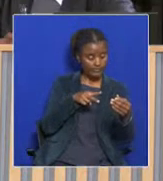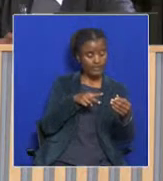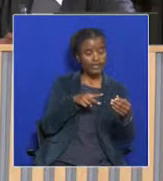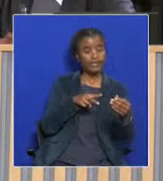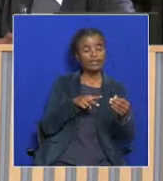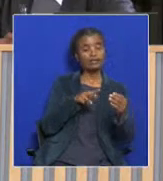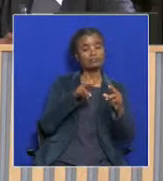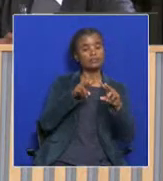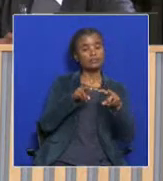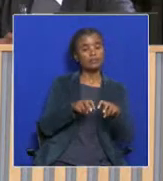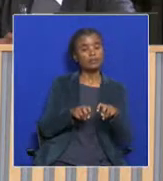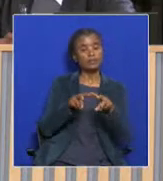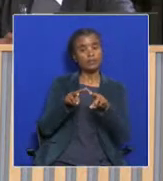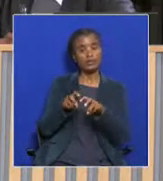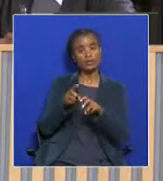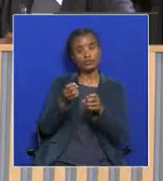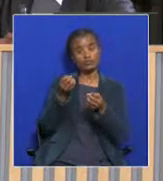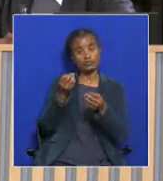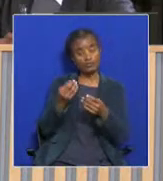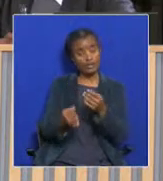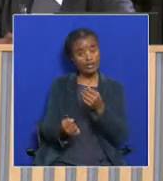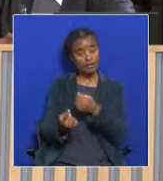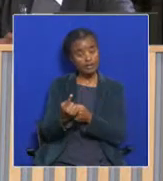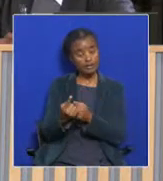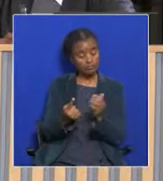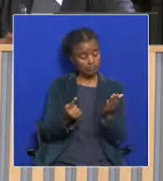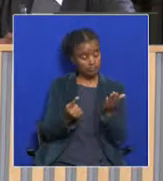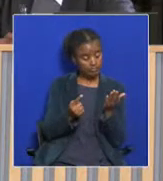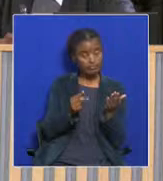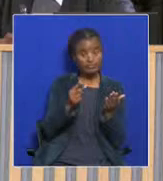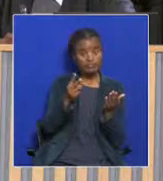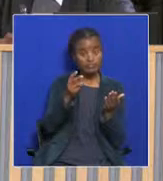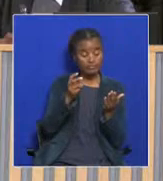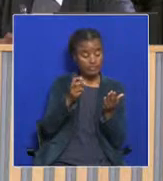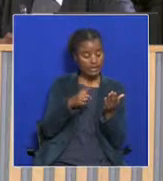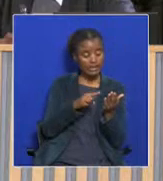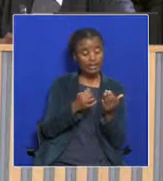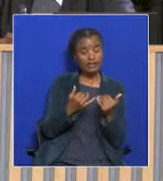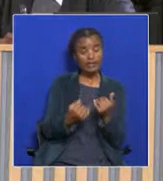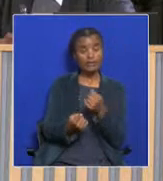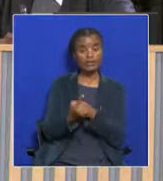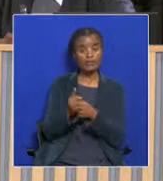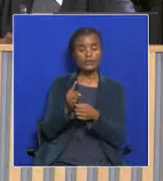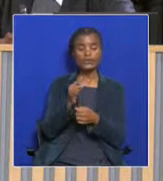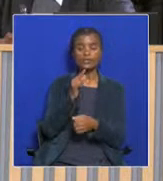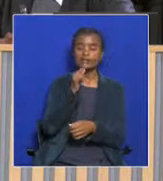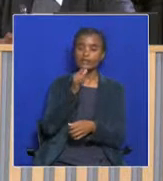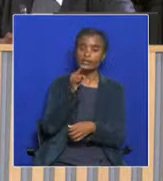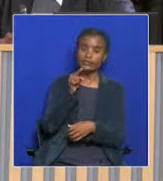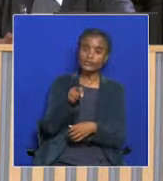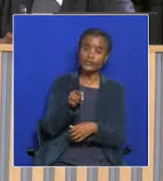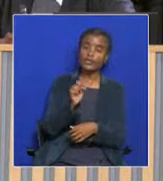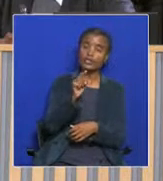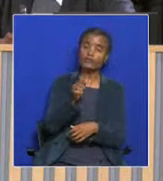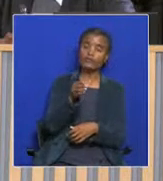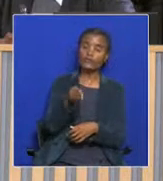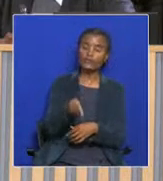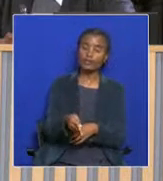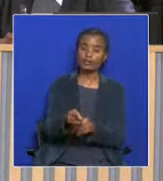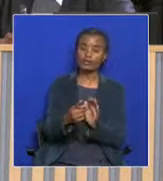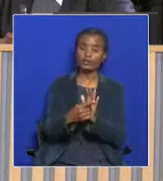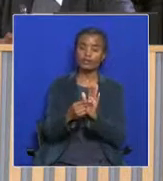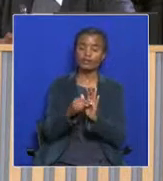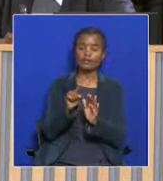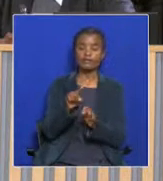happened. And all that is happening now is to say to you, but if you were there on the 1st of July,